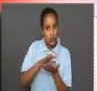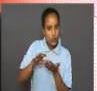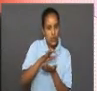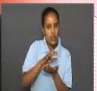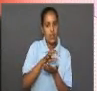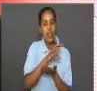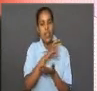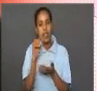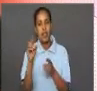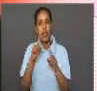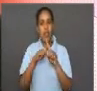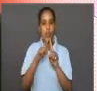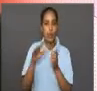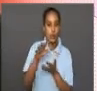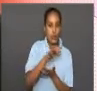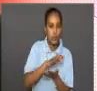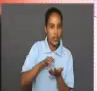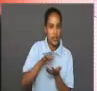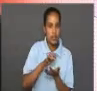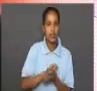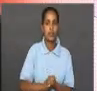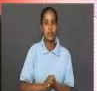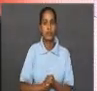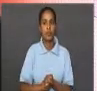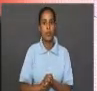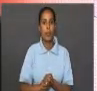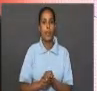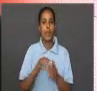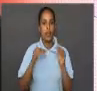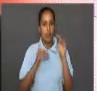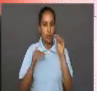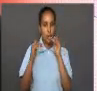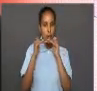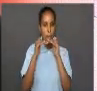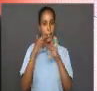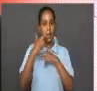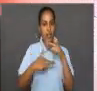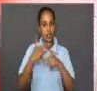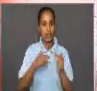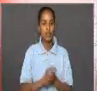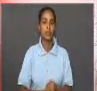homogeneous and heterogeneous equilibrium reactions,